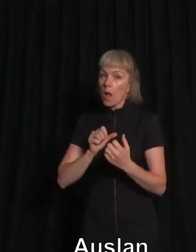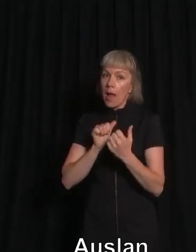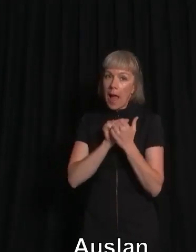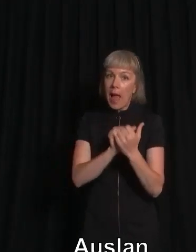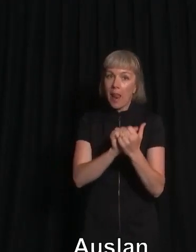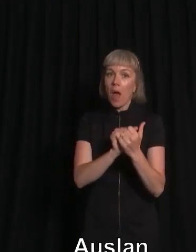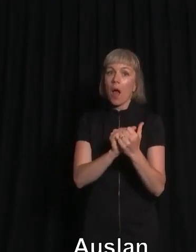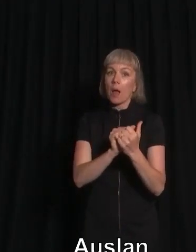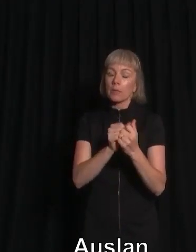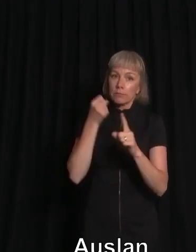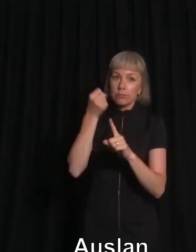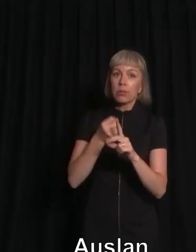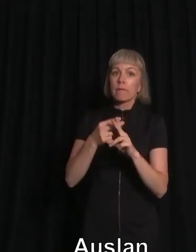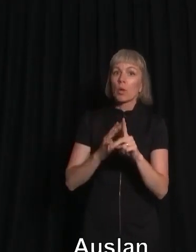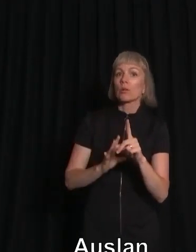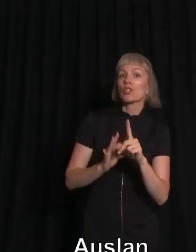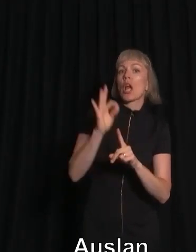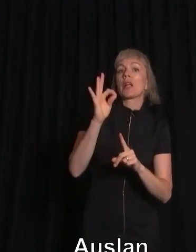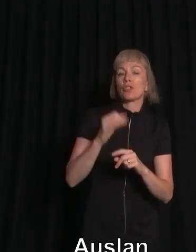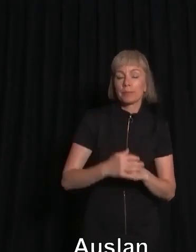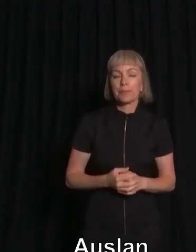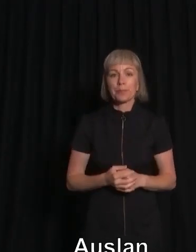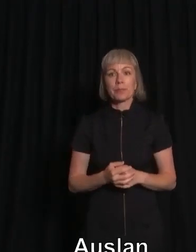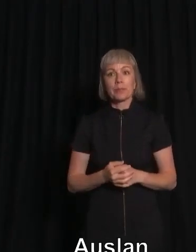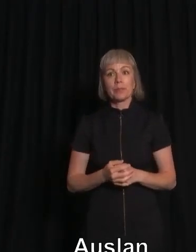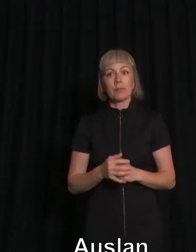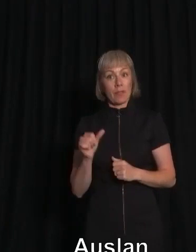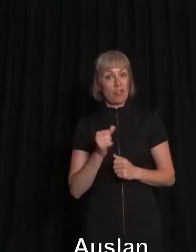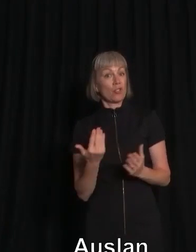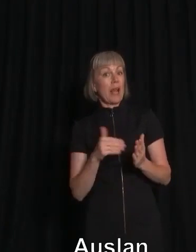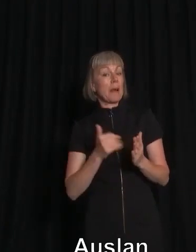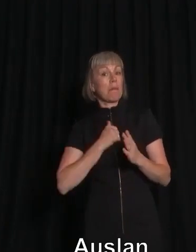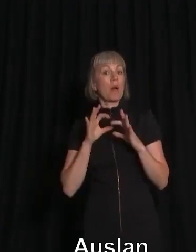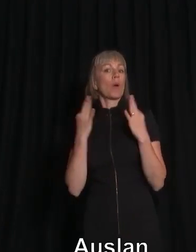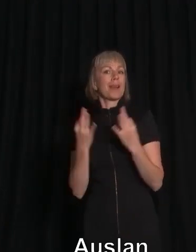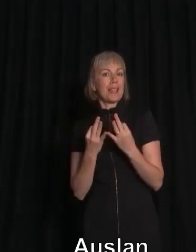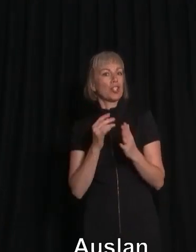would put in a plug for the campaign we're working on with Intersex Human Rights Australia.